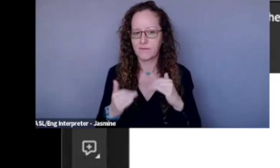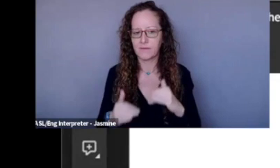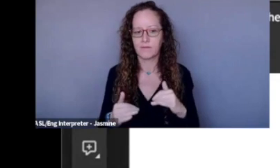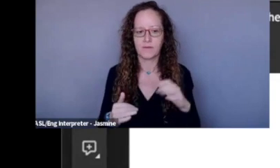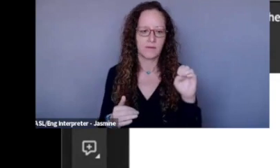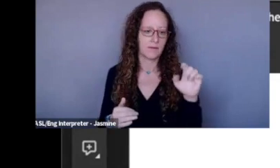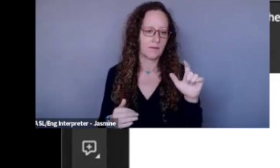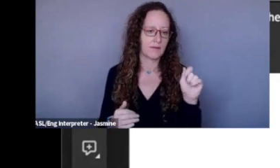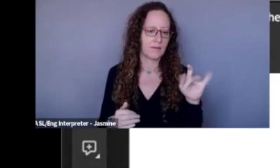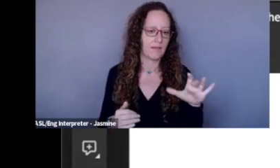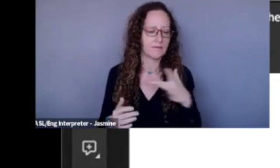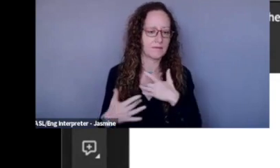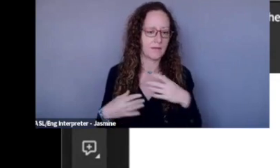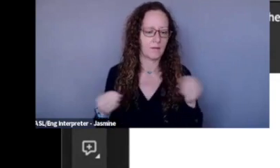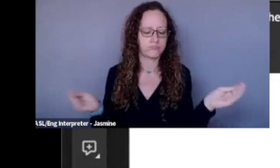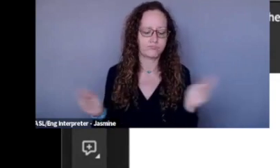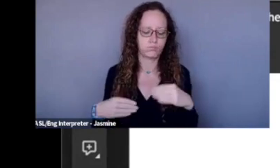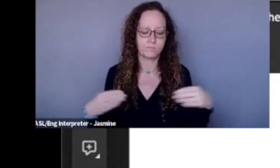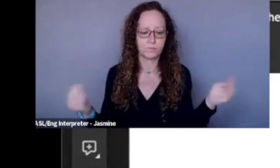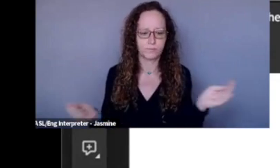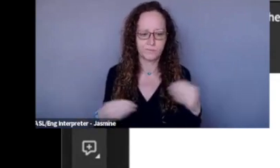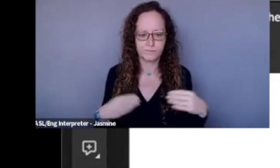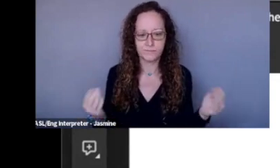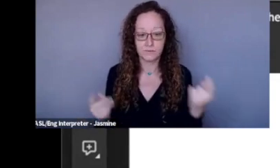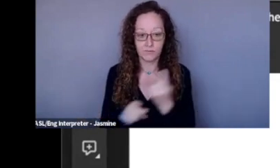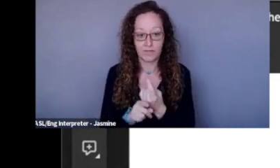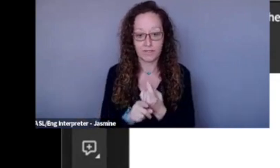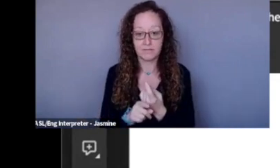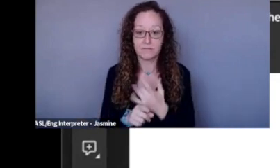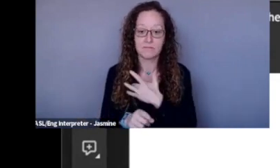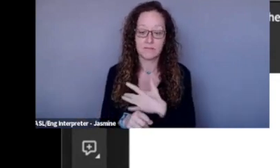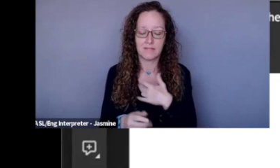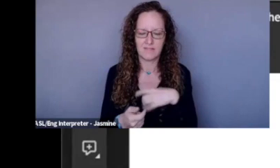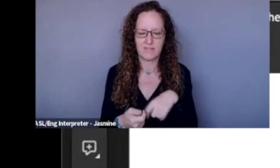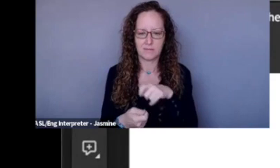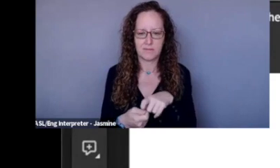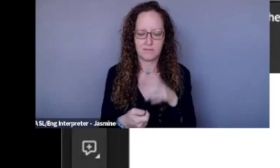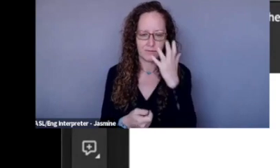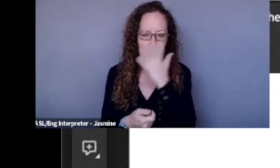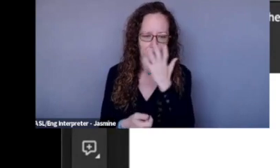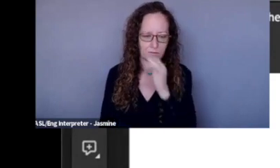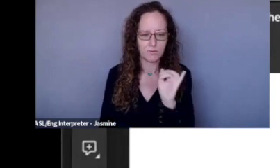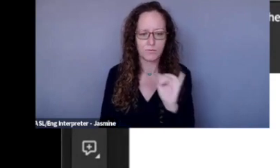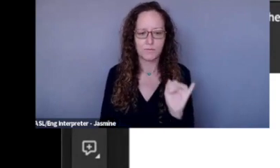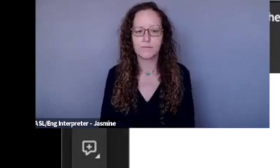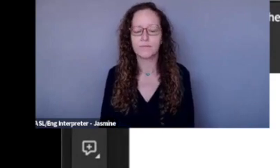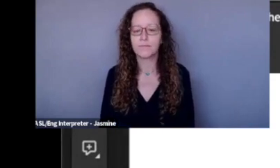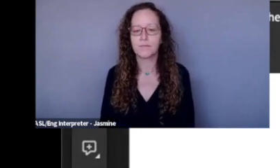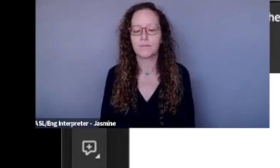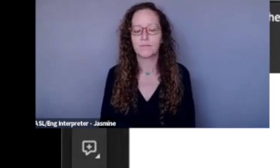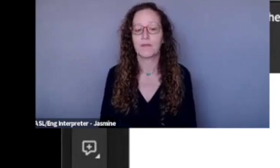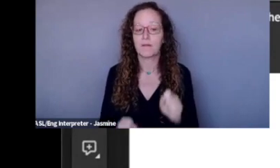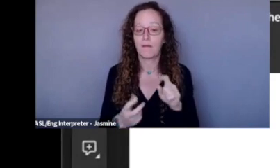be very stretchy, and that tends to have a very specific look to it. So those are things that you can